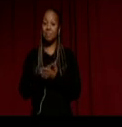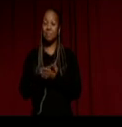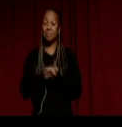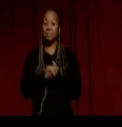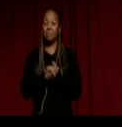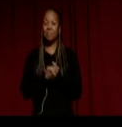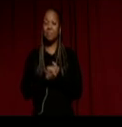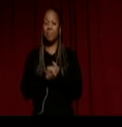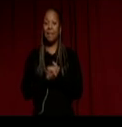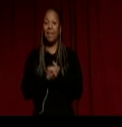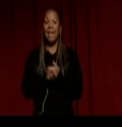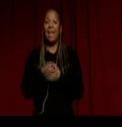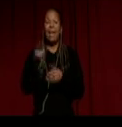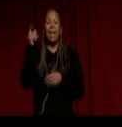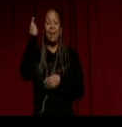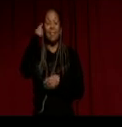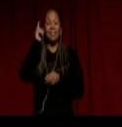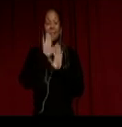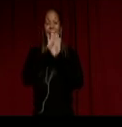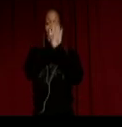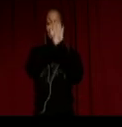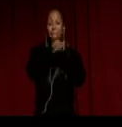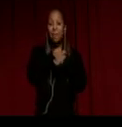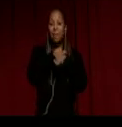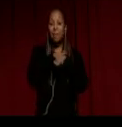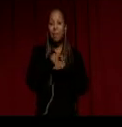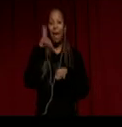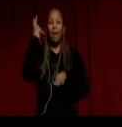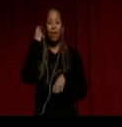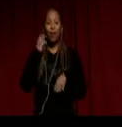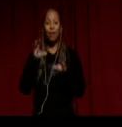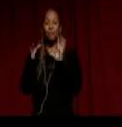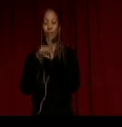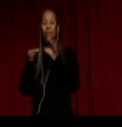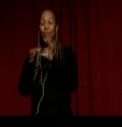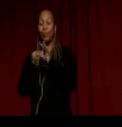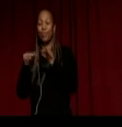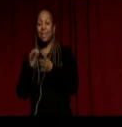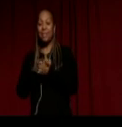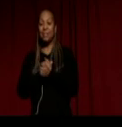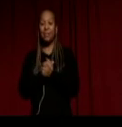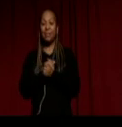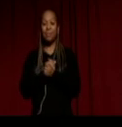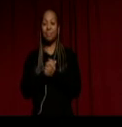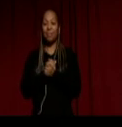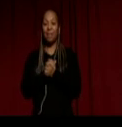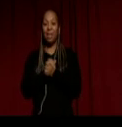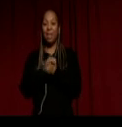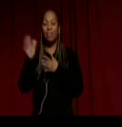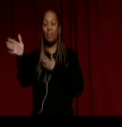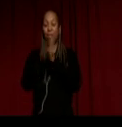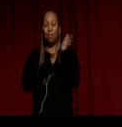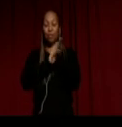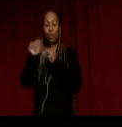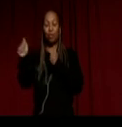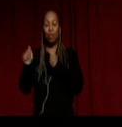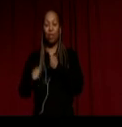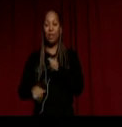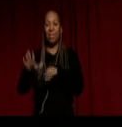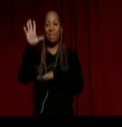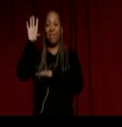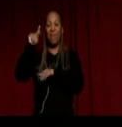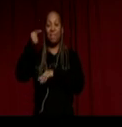totally a myth. They actually I've heard of stories where they were burning down 5G towers over in